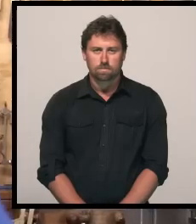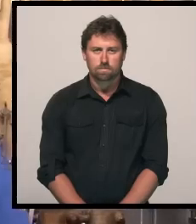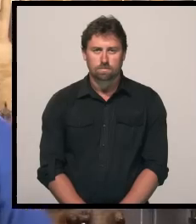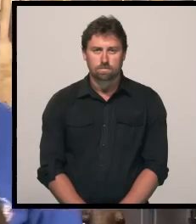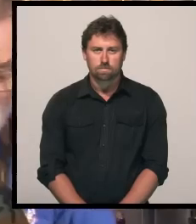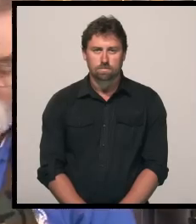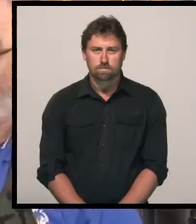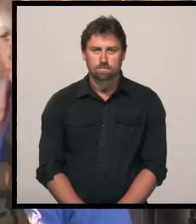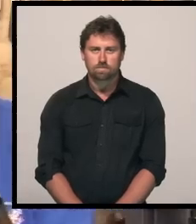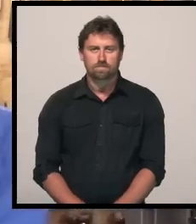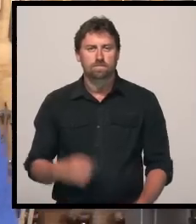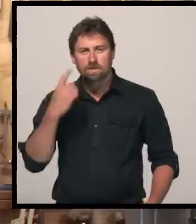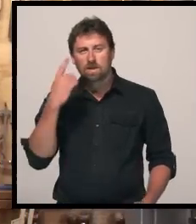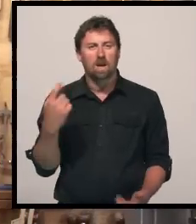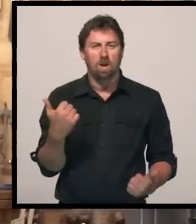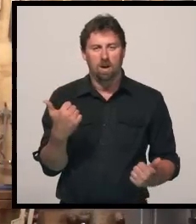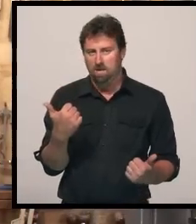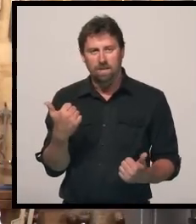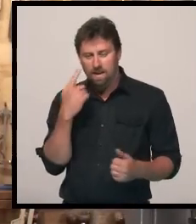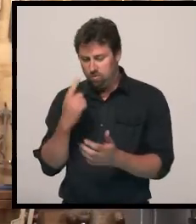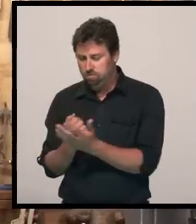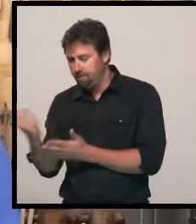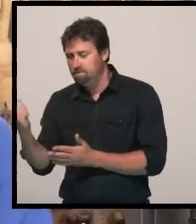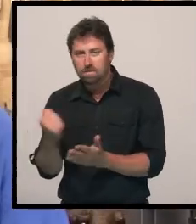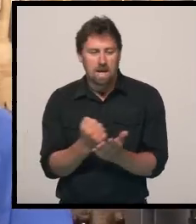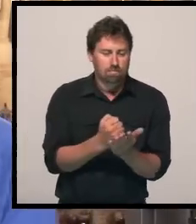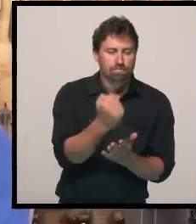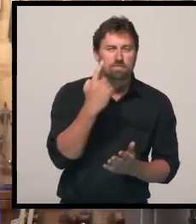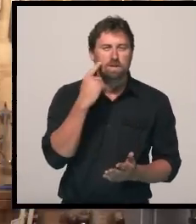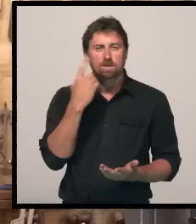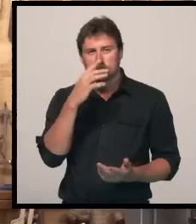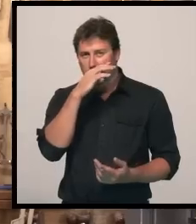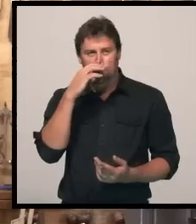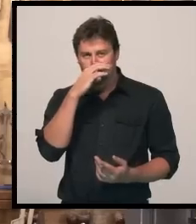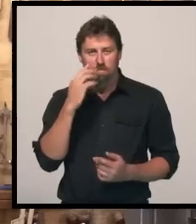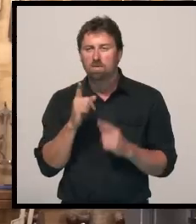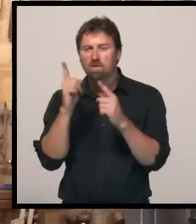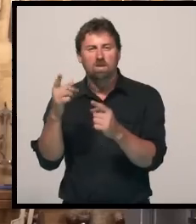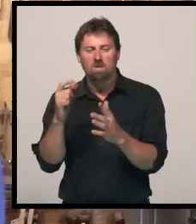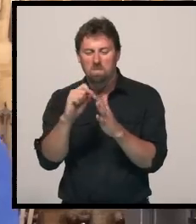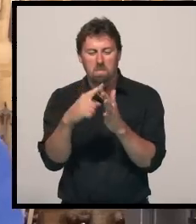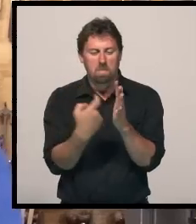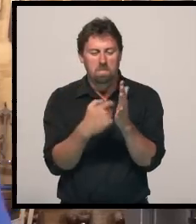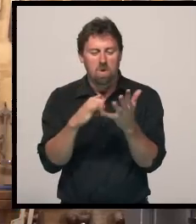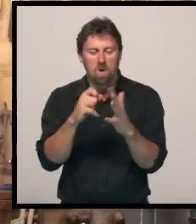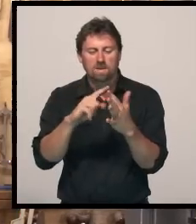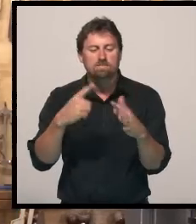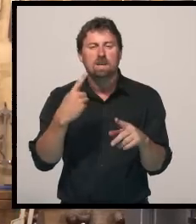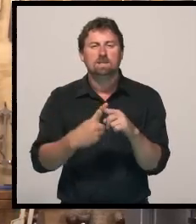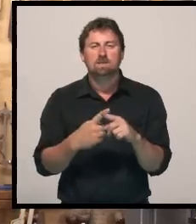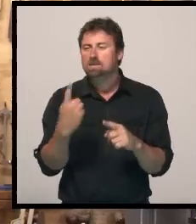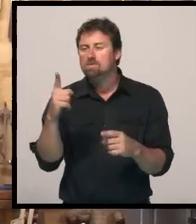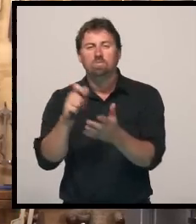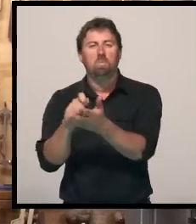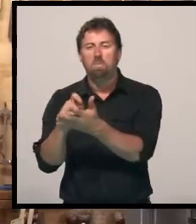So you can see how effective that base is. I'm sure if you go to your local Perspex merchant, he'll let you rat something out of the bin.